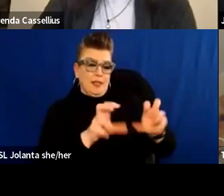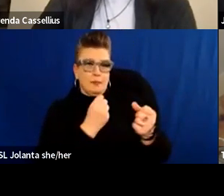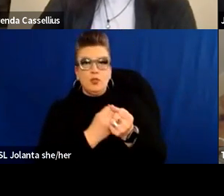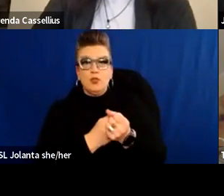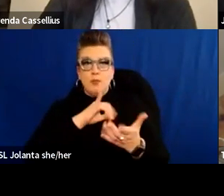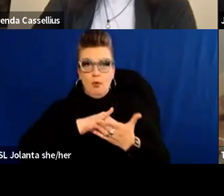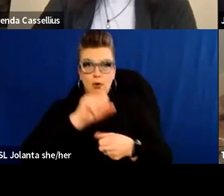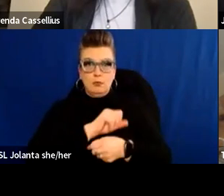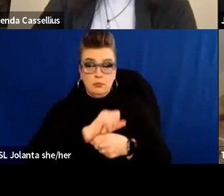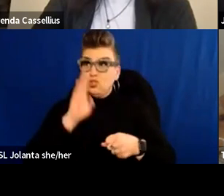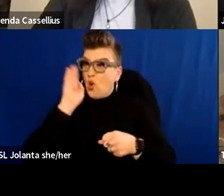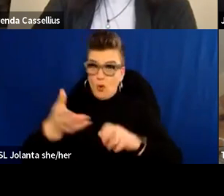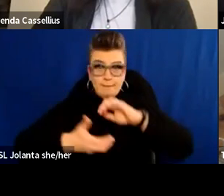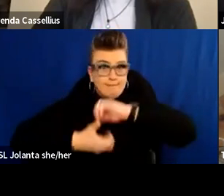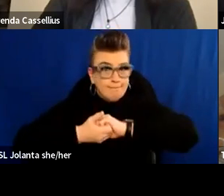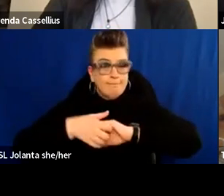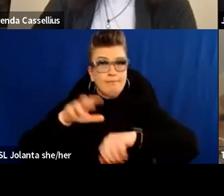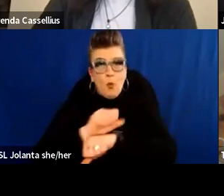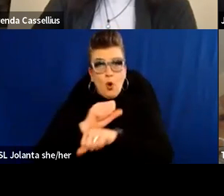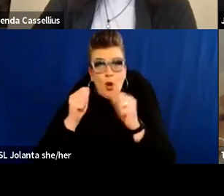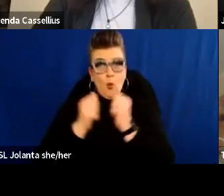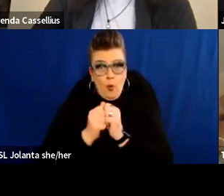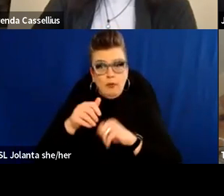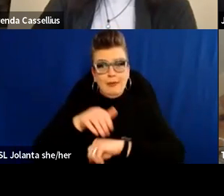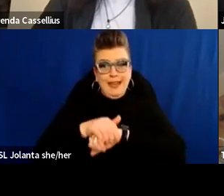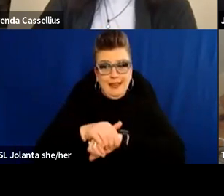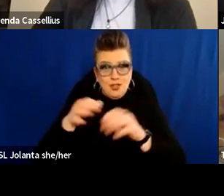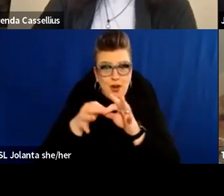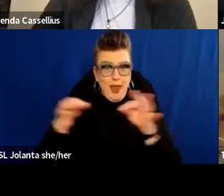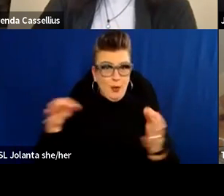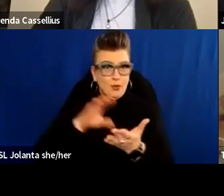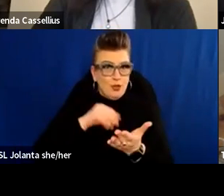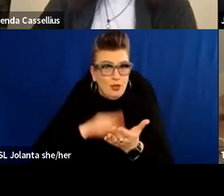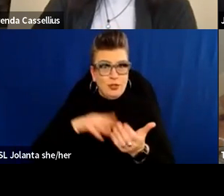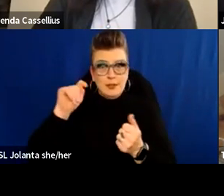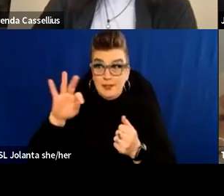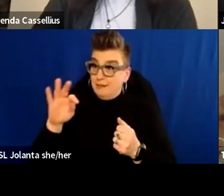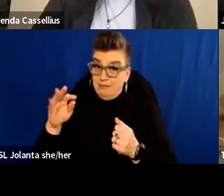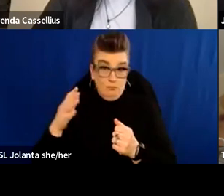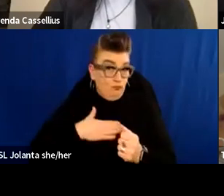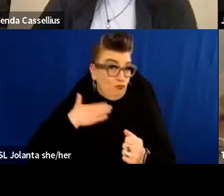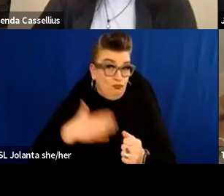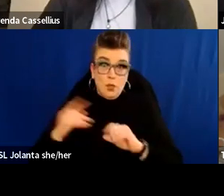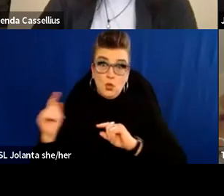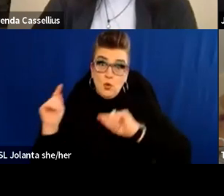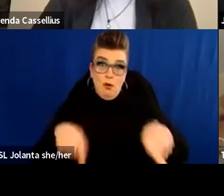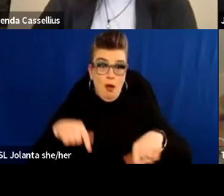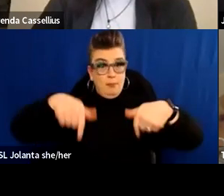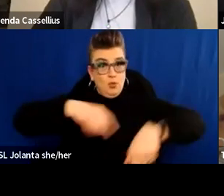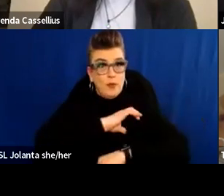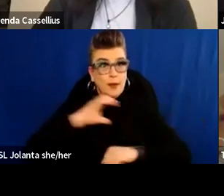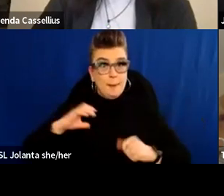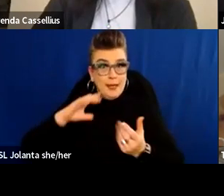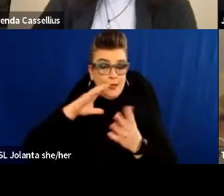to work with our task force the el task force on this and would be super eager to come to a school committee meeting on this specific topic and roll out of